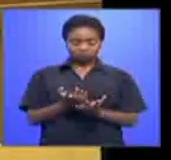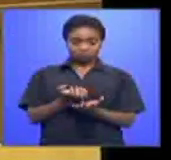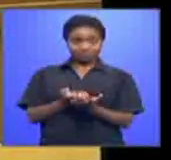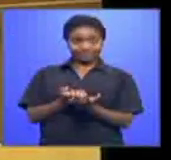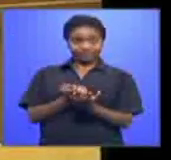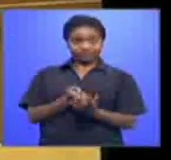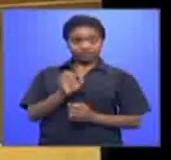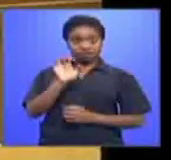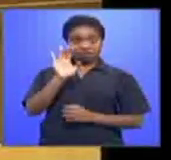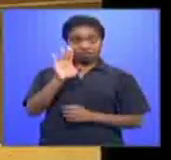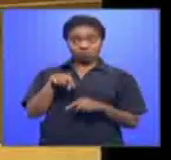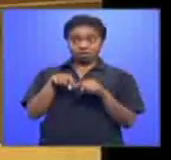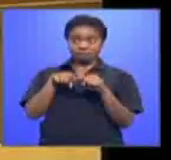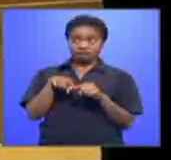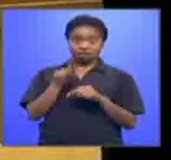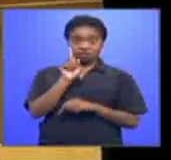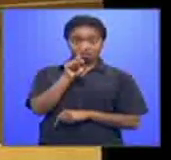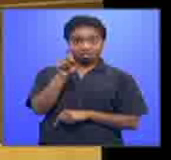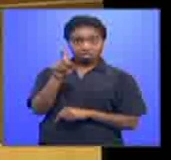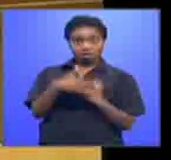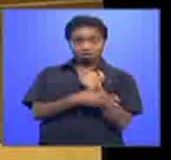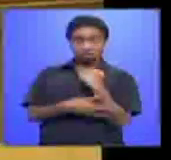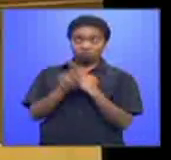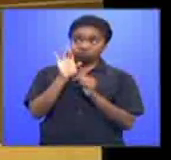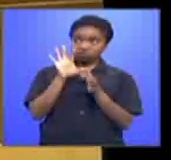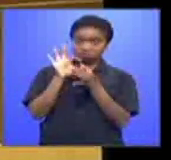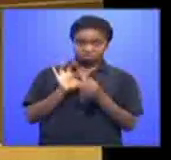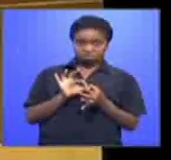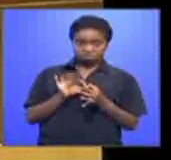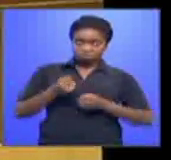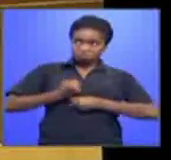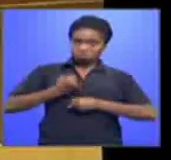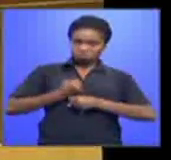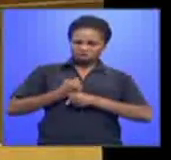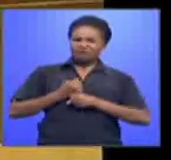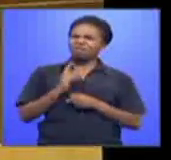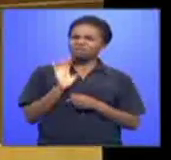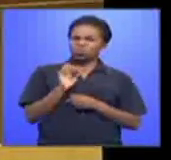Eurozone is our major trading partner, accounting for about